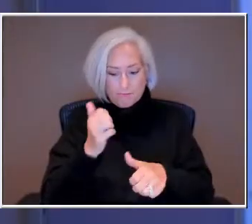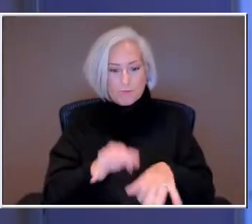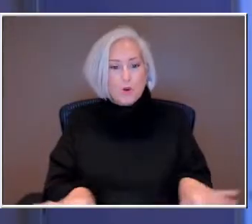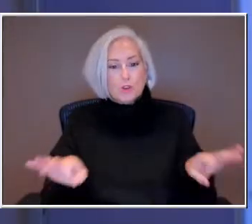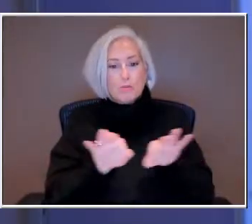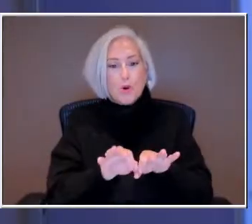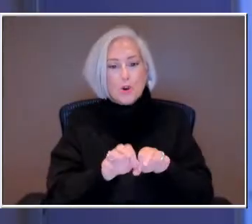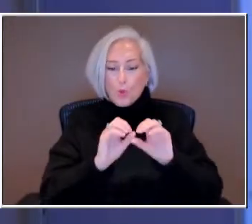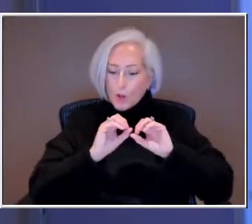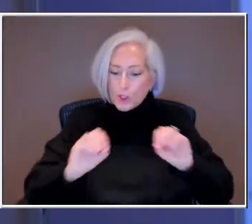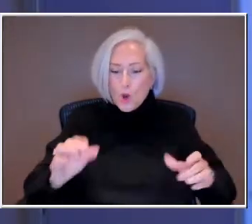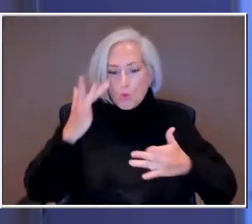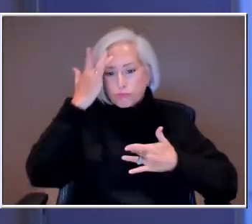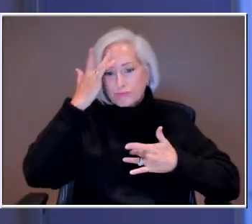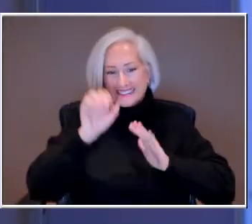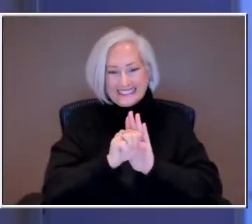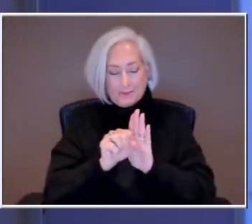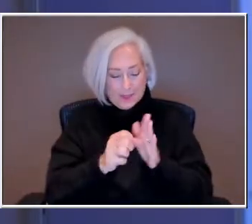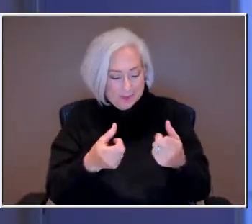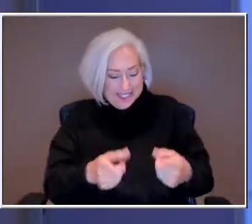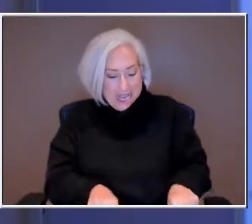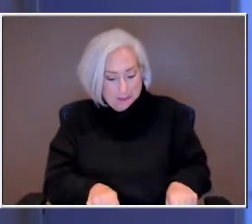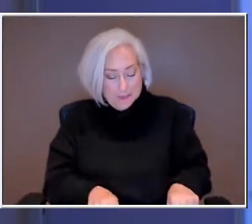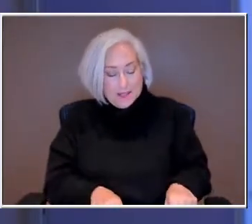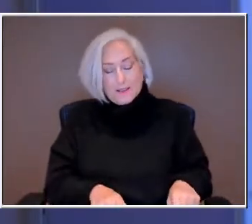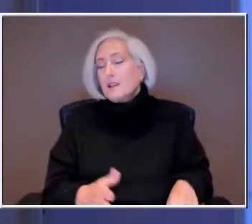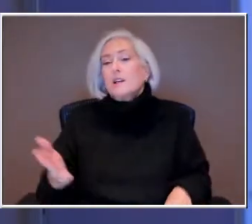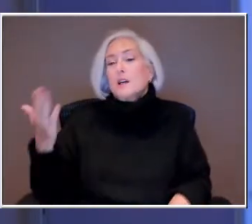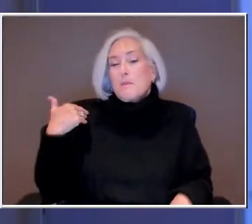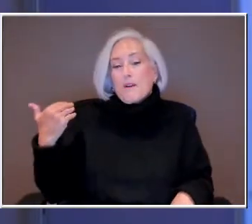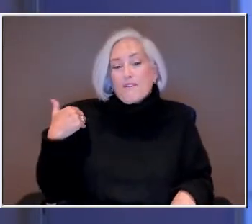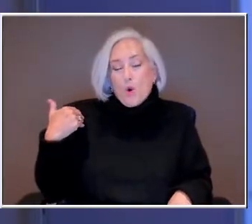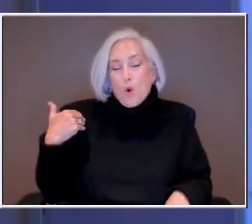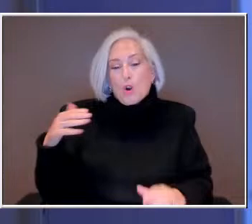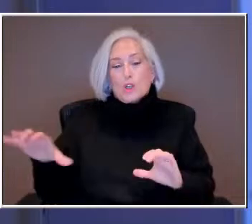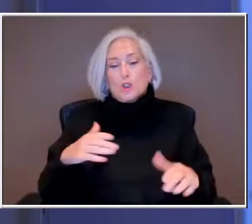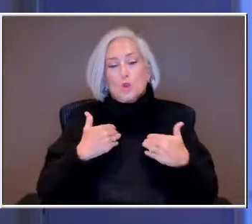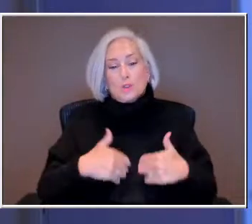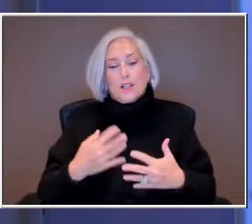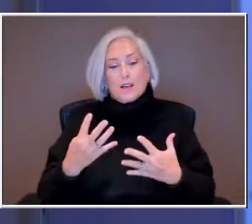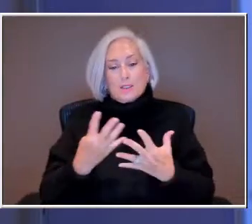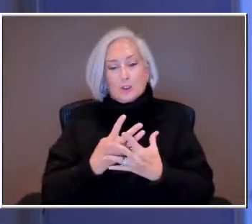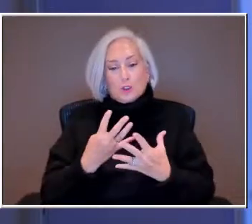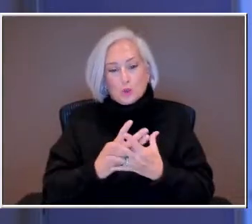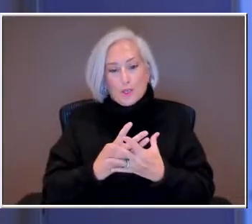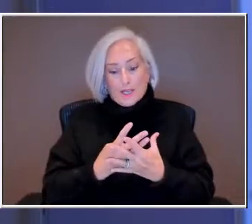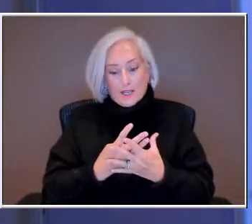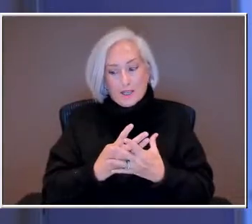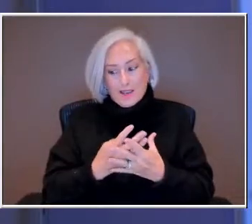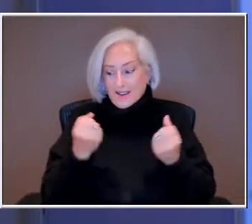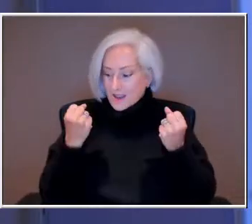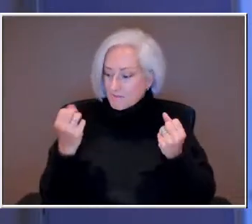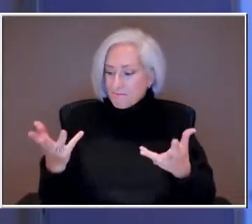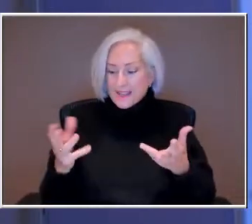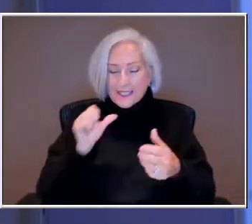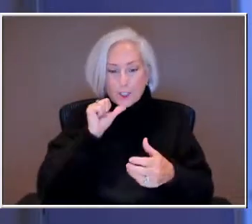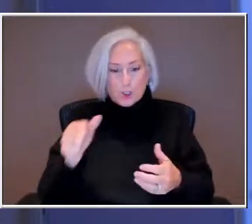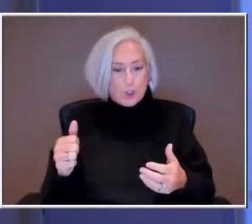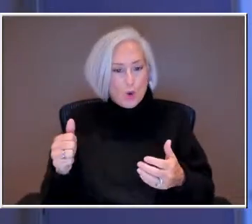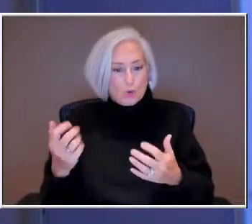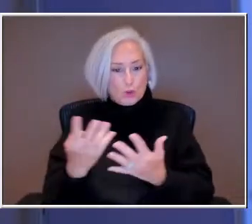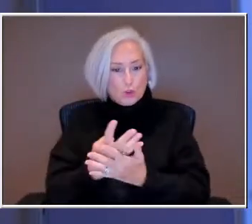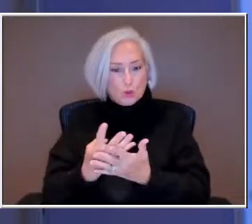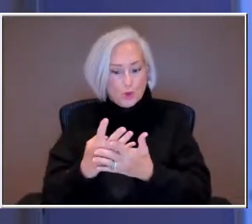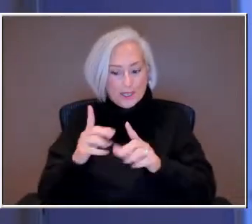before, people were using lung cancer screening, and nowadays for all the people who unfortunately don't, they usually don't get picked up until they